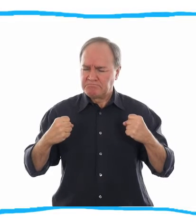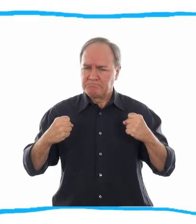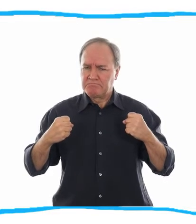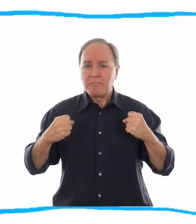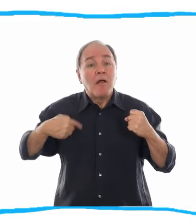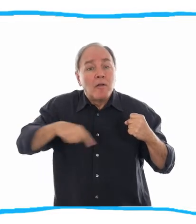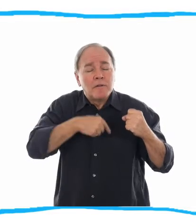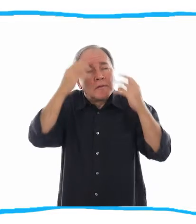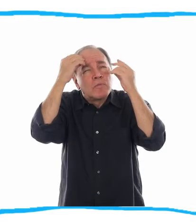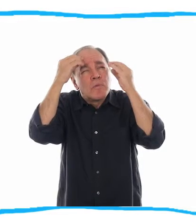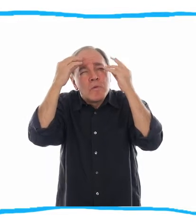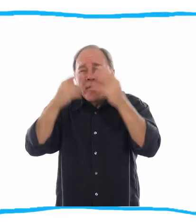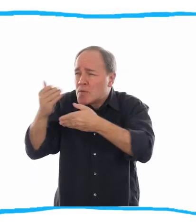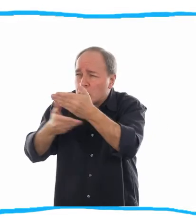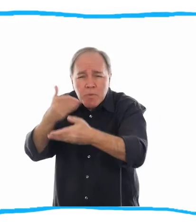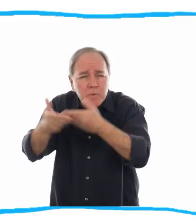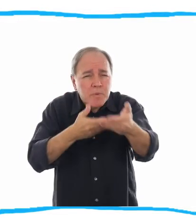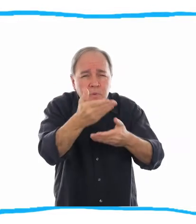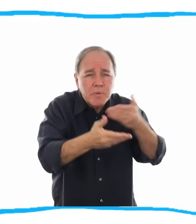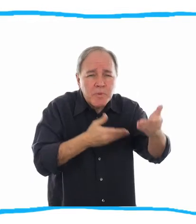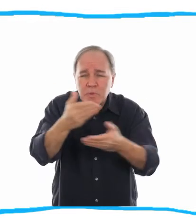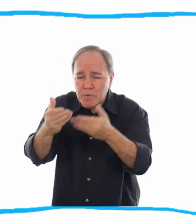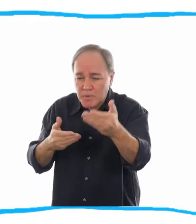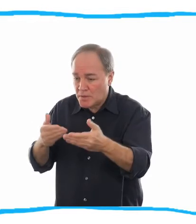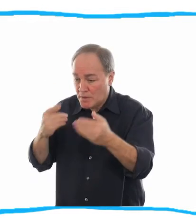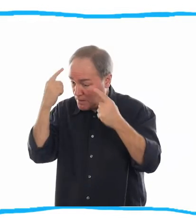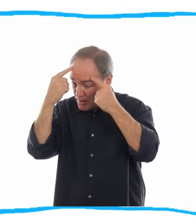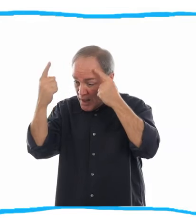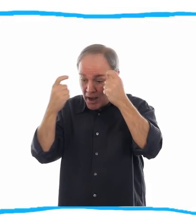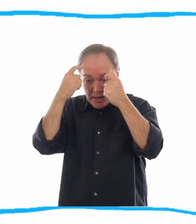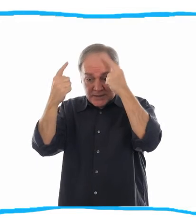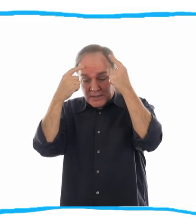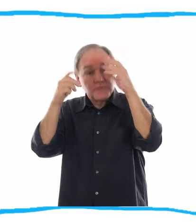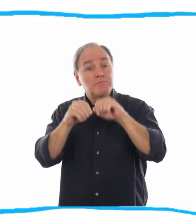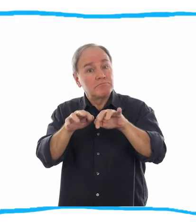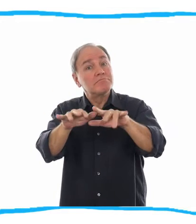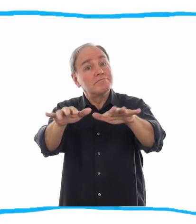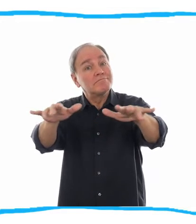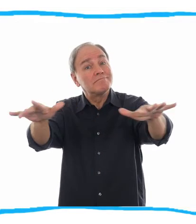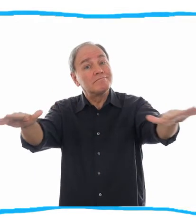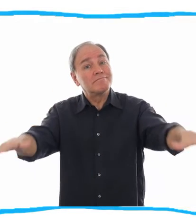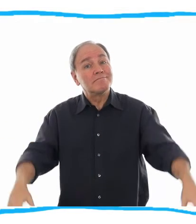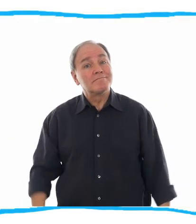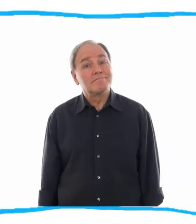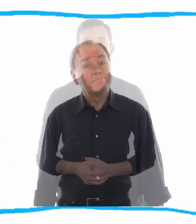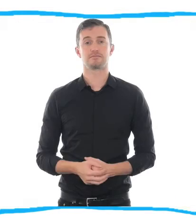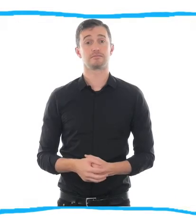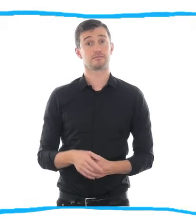We give our thoughts to each other. And we share our collective voice with